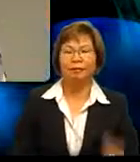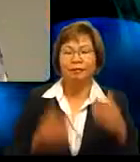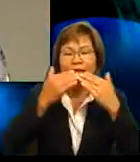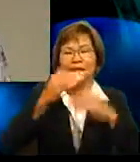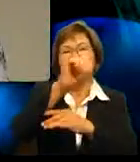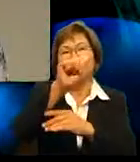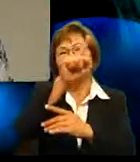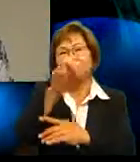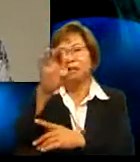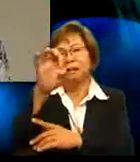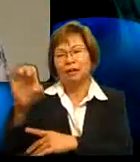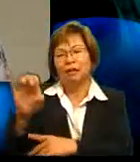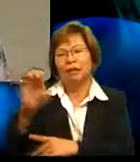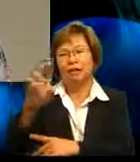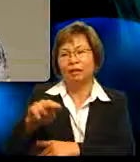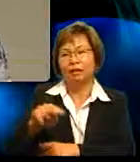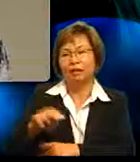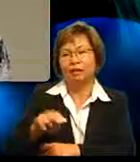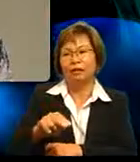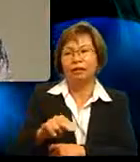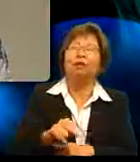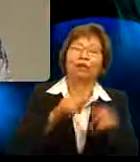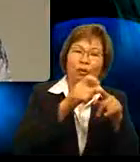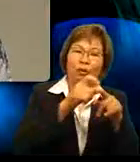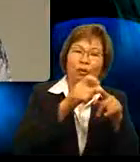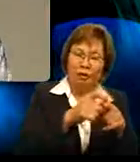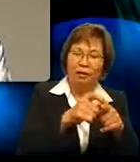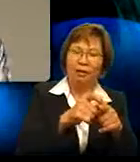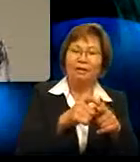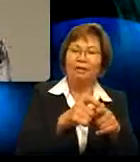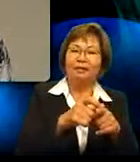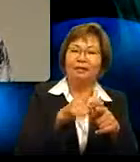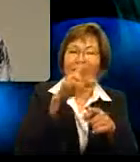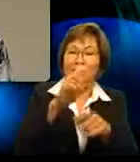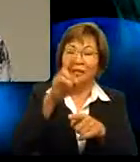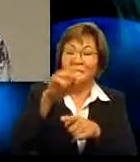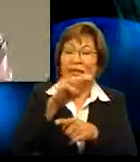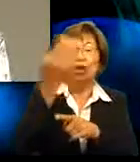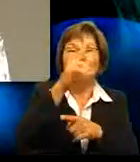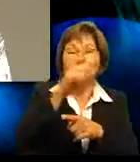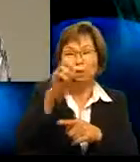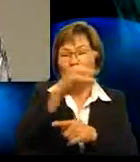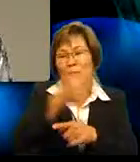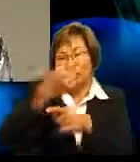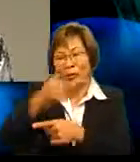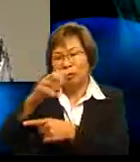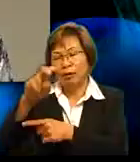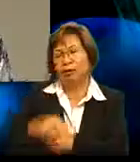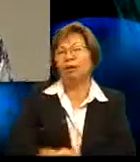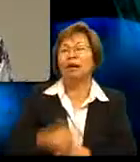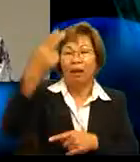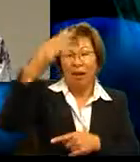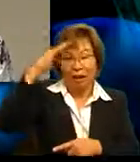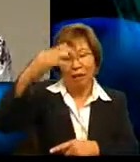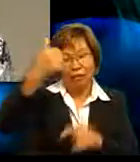Thank you, Azrin, for the well-brief of common and proper nouns today. And hello again, everyone. As usual,